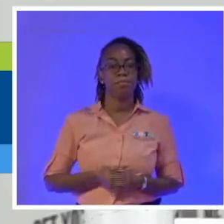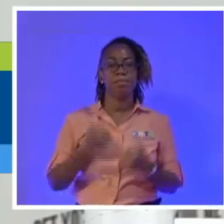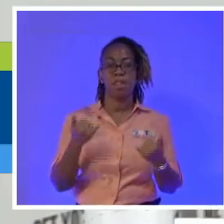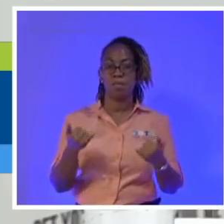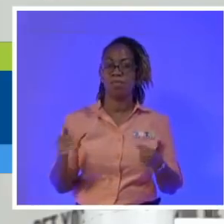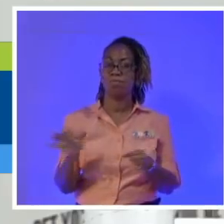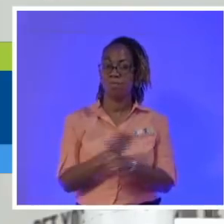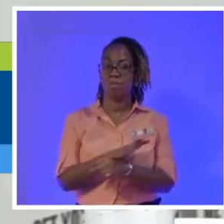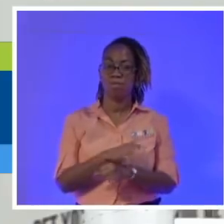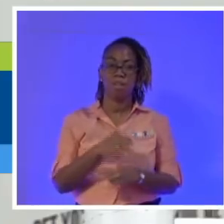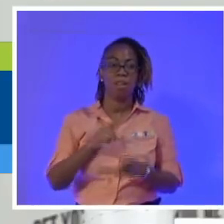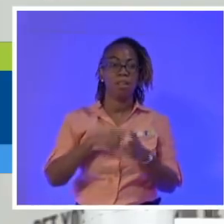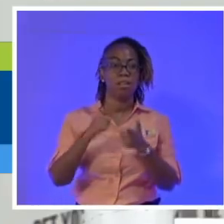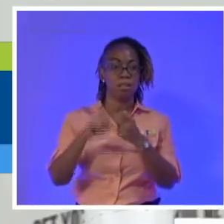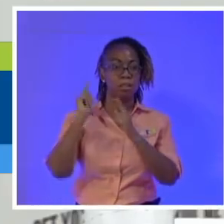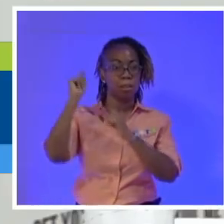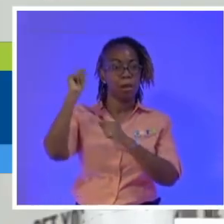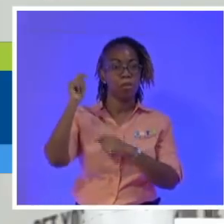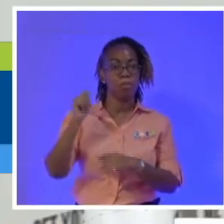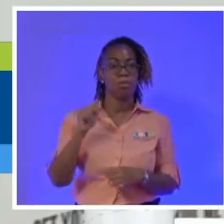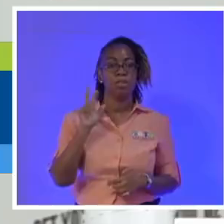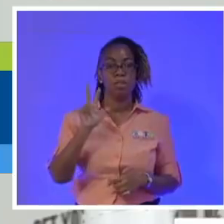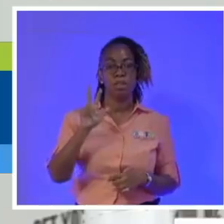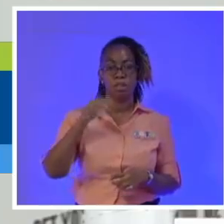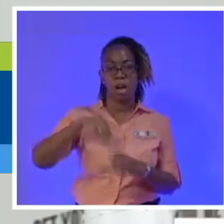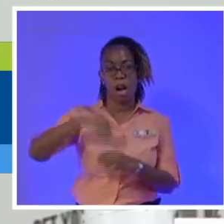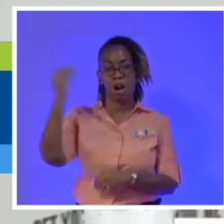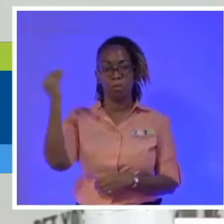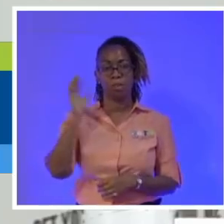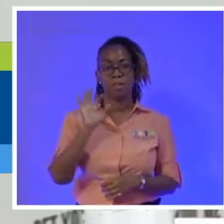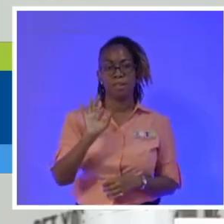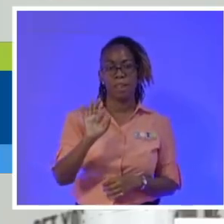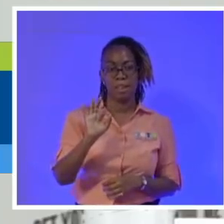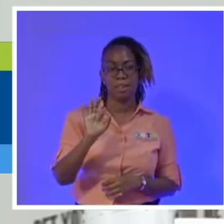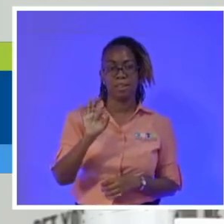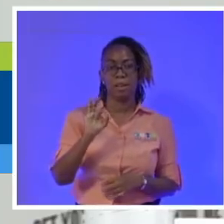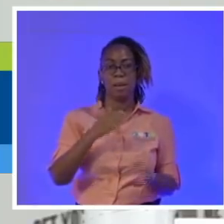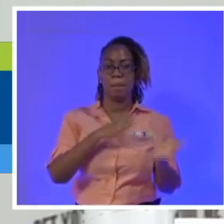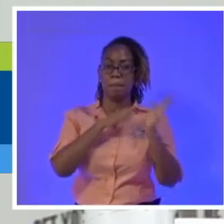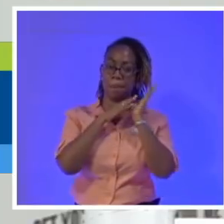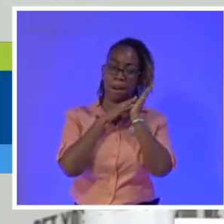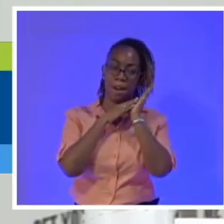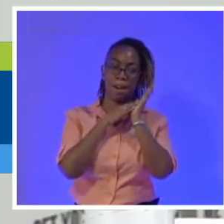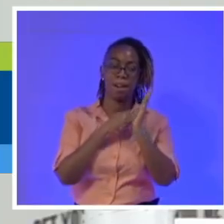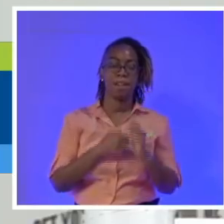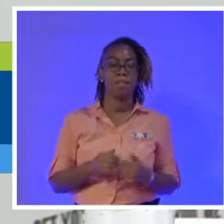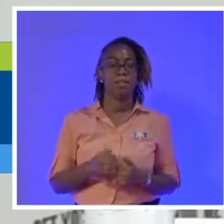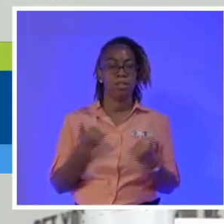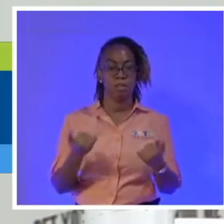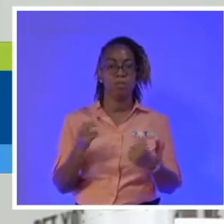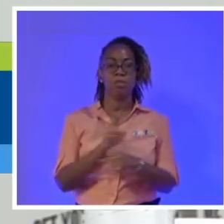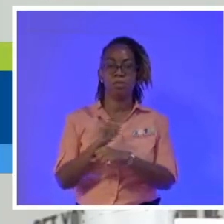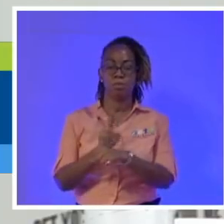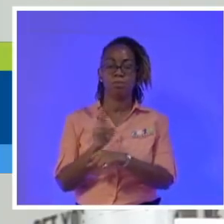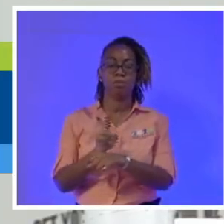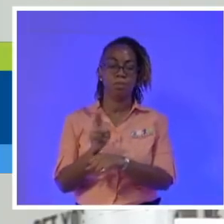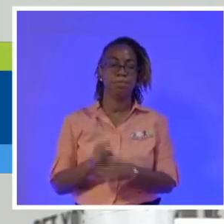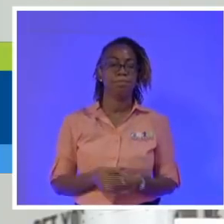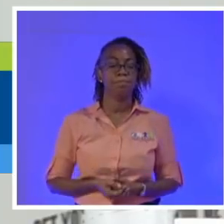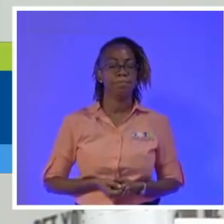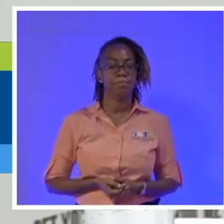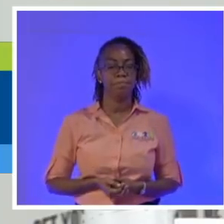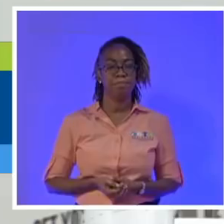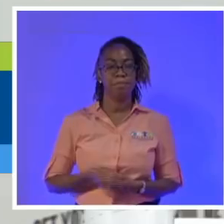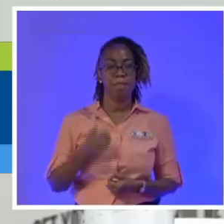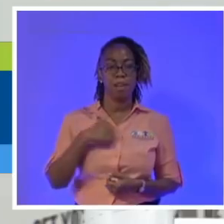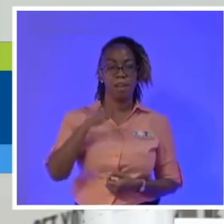in Tobago, 3 out of the 9 available beds are occupied. There are